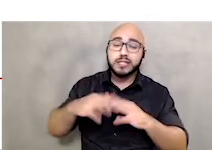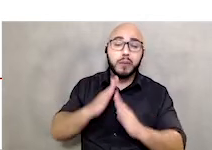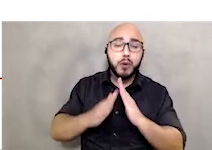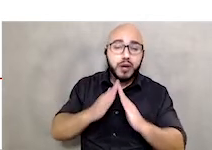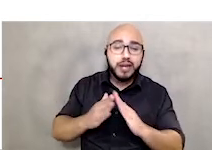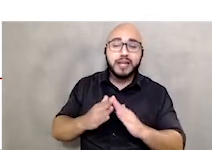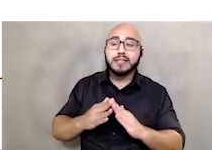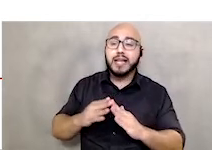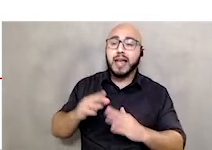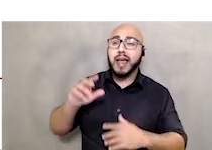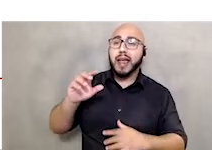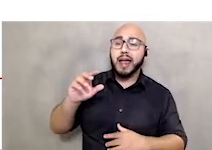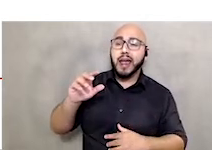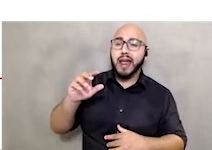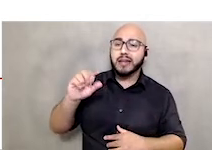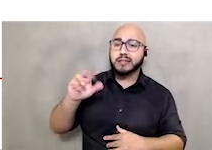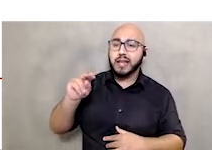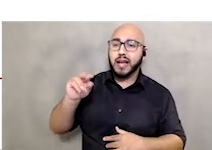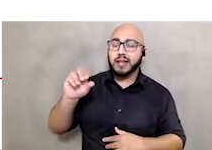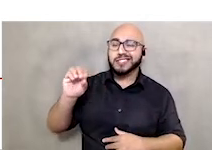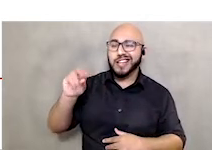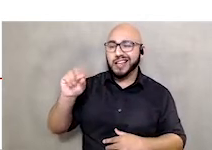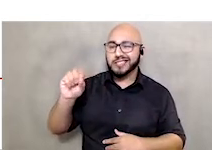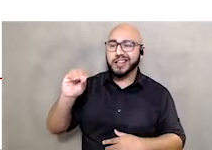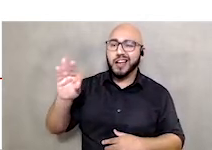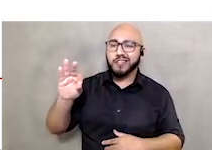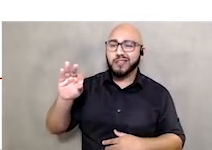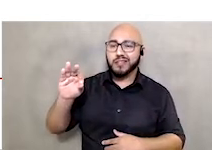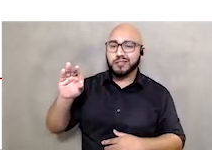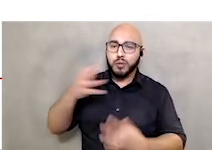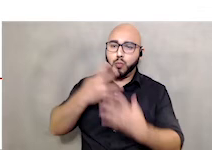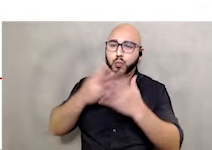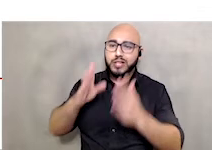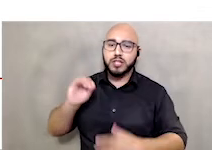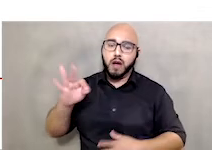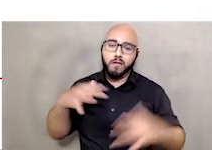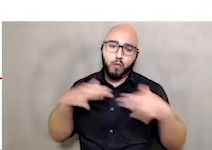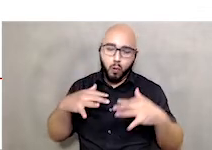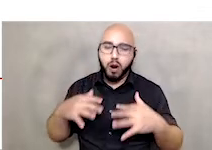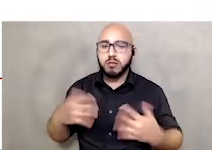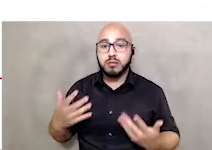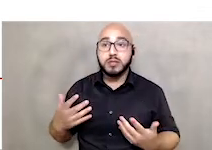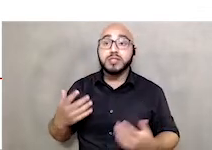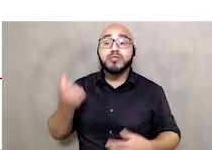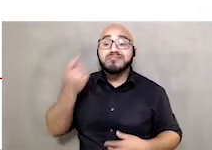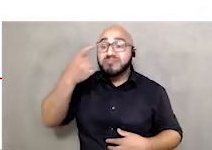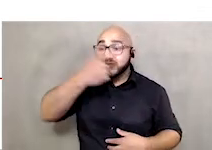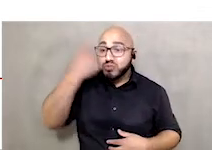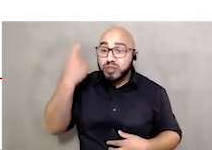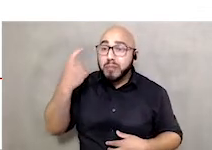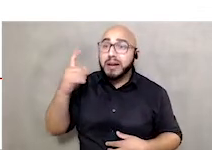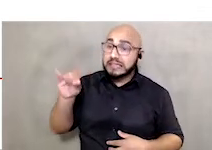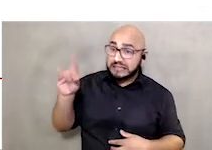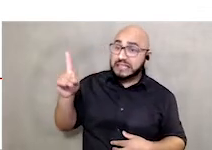War prisoners of war, to name a few. And findings seem to support the idea that trauma did lead to changes in